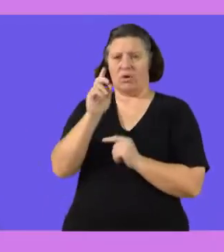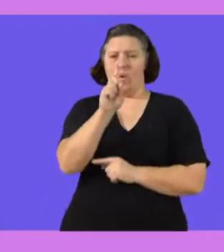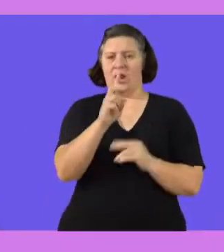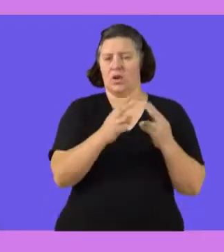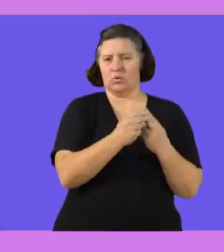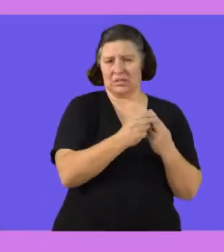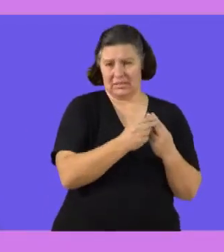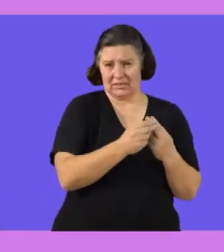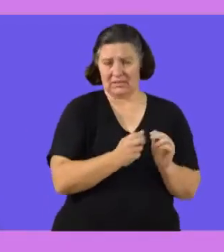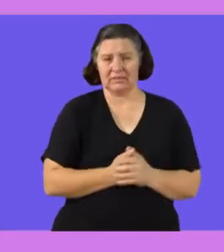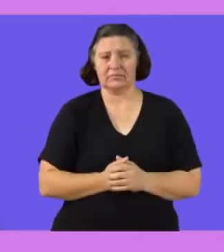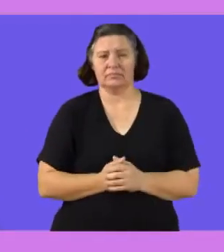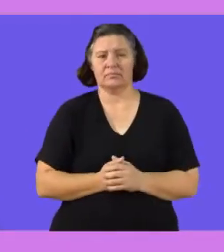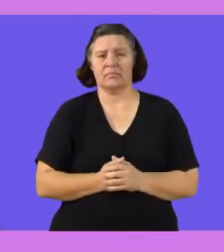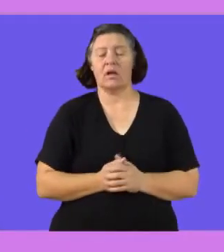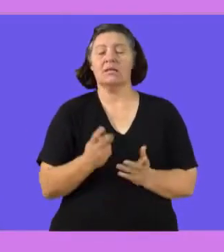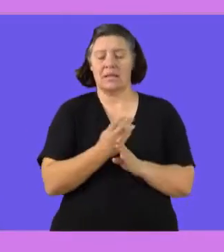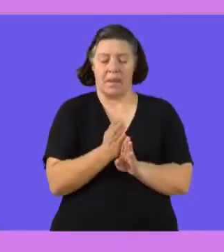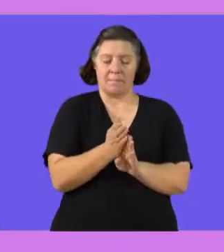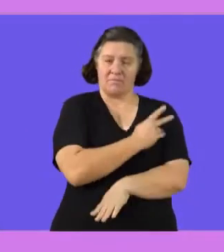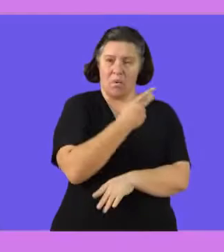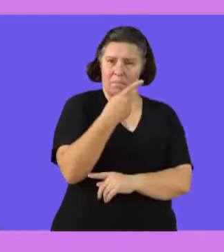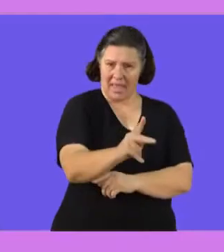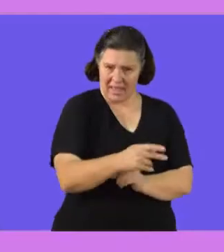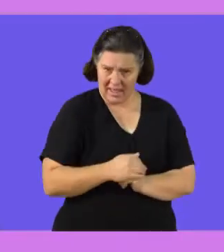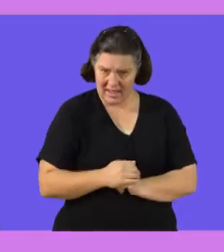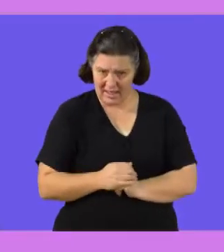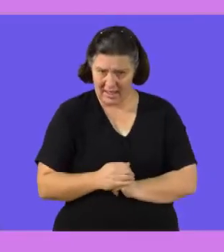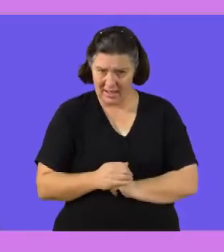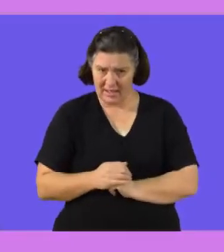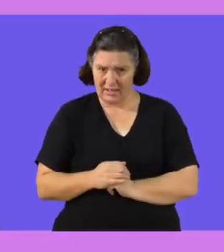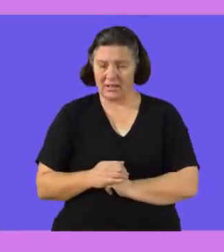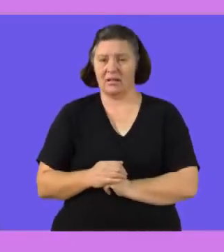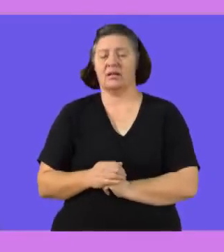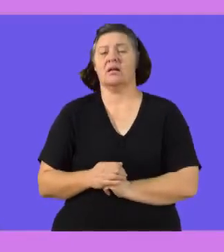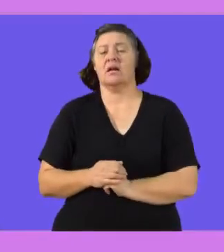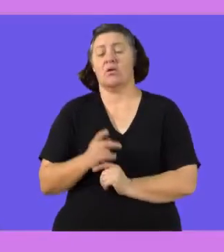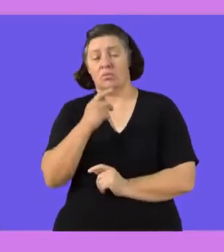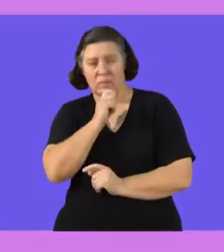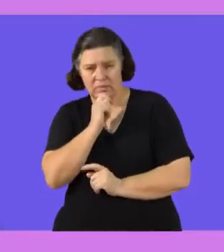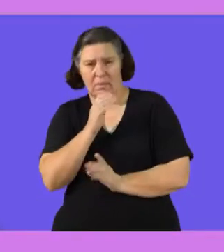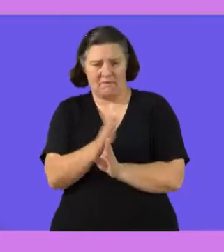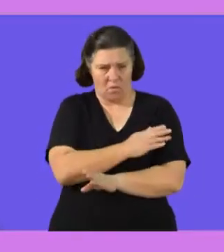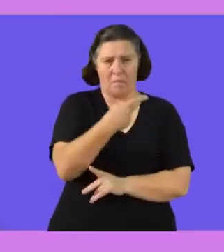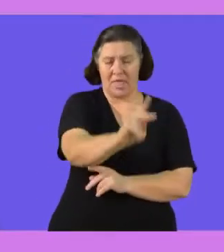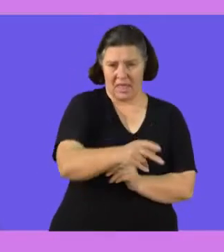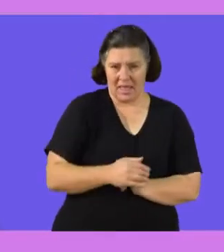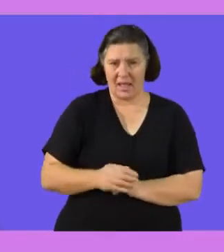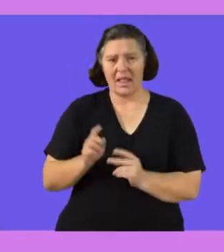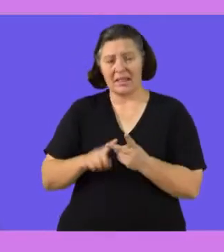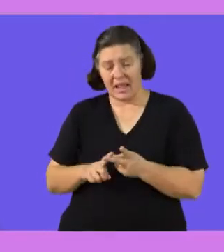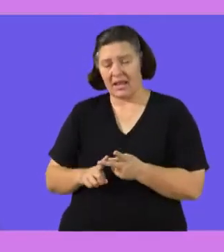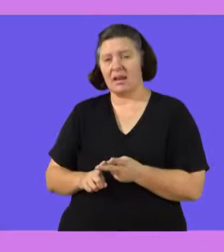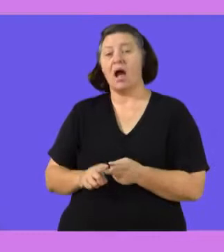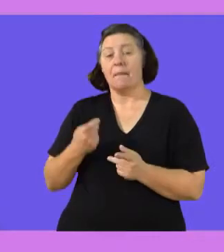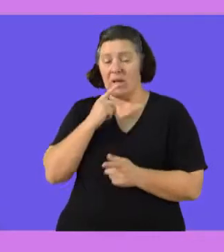unit. Then we will also be looking at prepaid. That is, you pay before any usage. And then obviously the opposite of that is